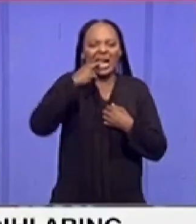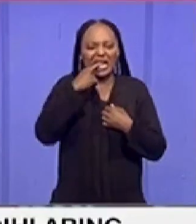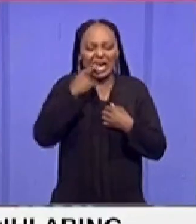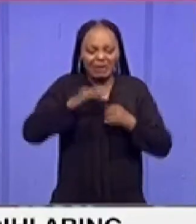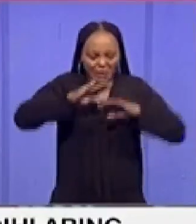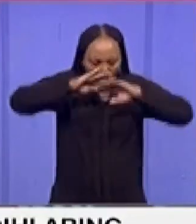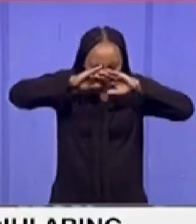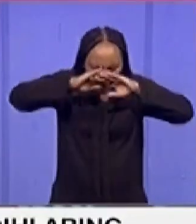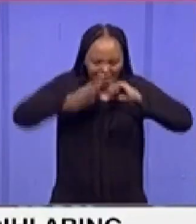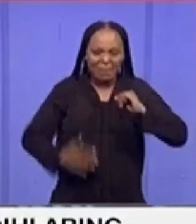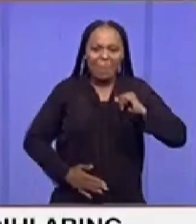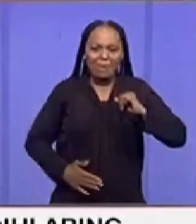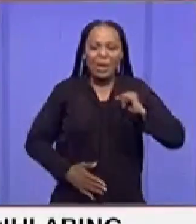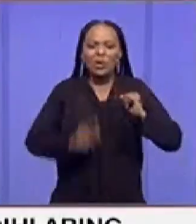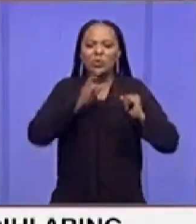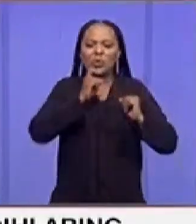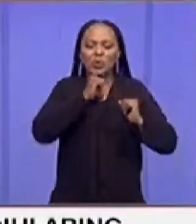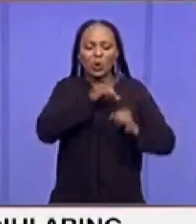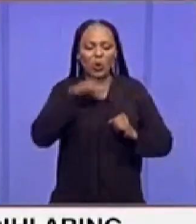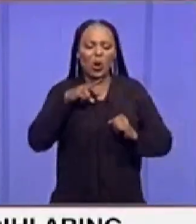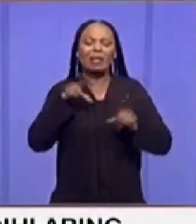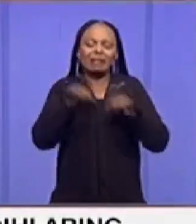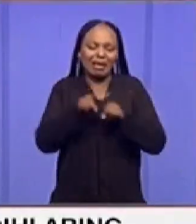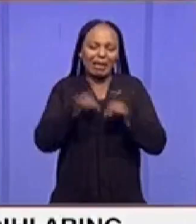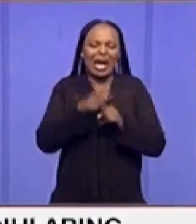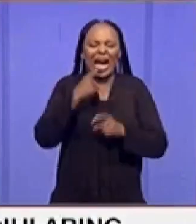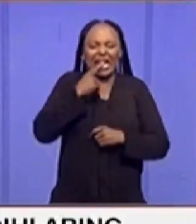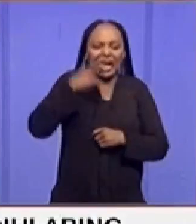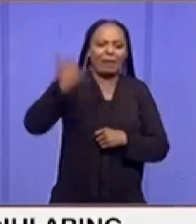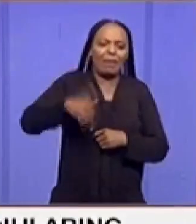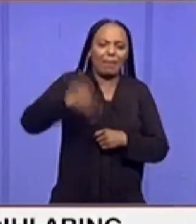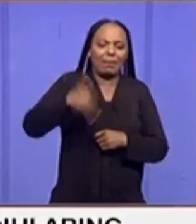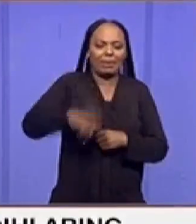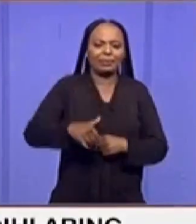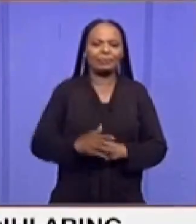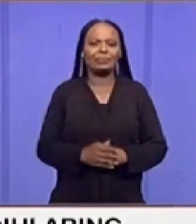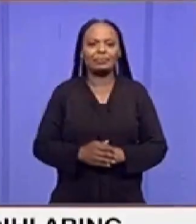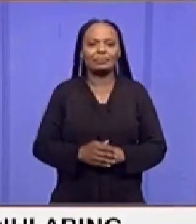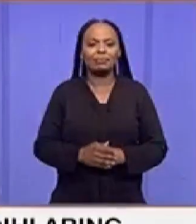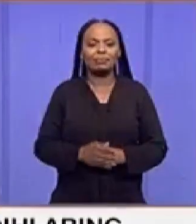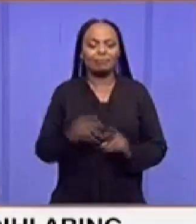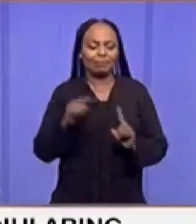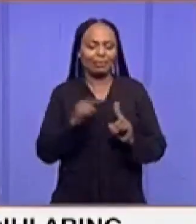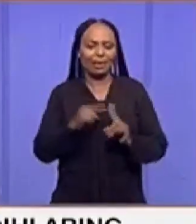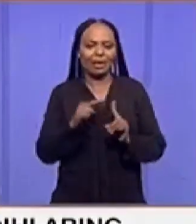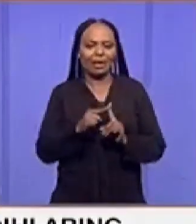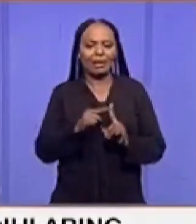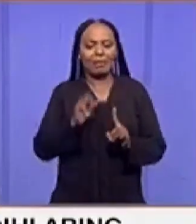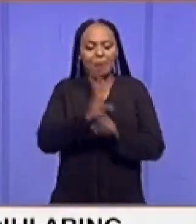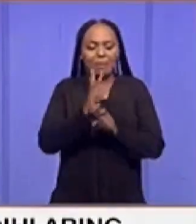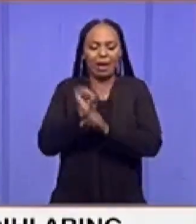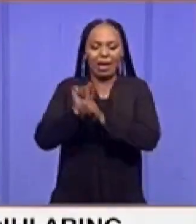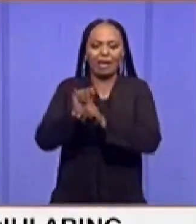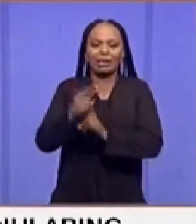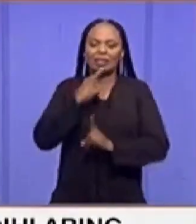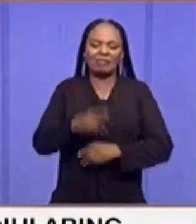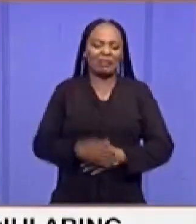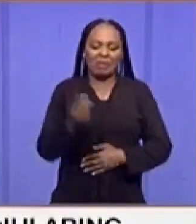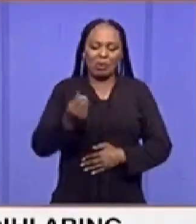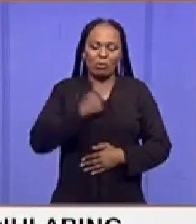ka mpa nako telele ka opela. Motswadi wa Geco yo a kole go bohloko o kgopela thušo. Nkana ke re ngwana ke